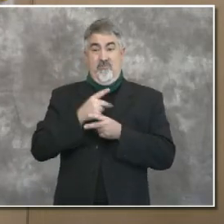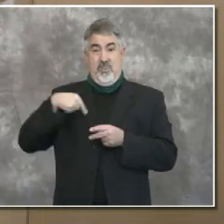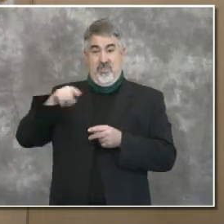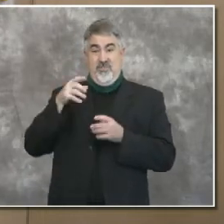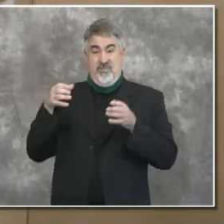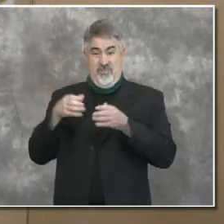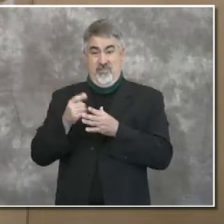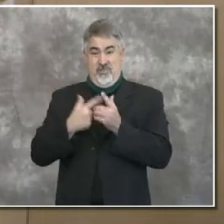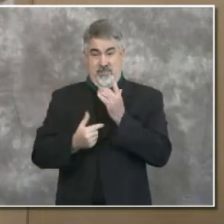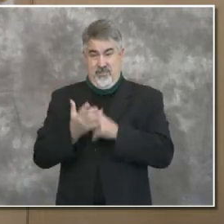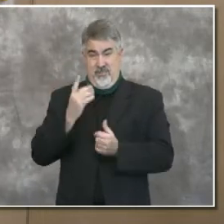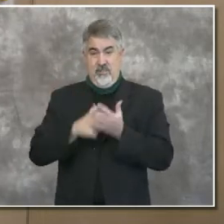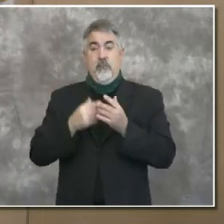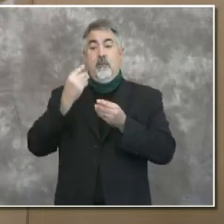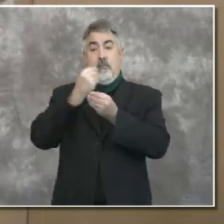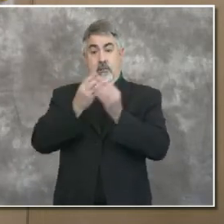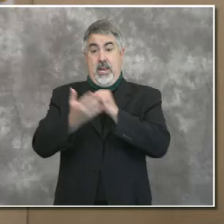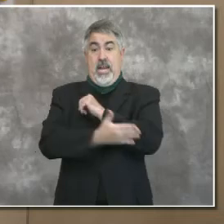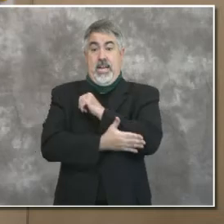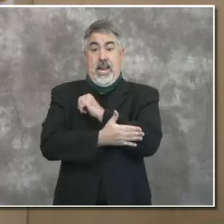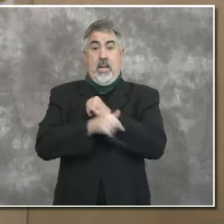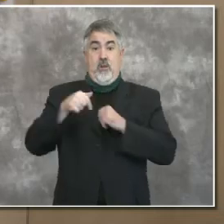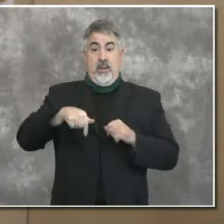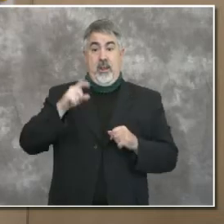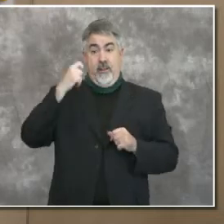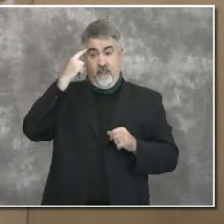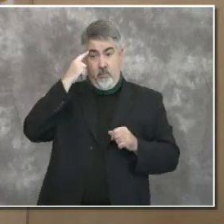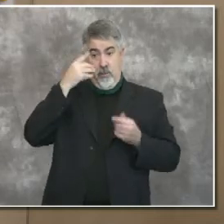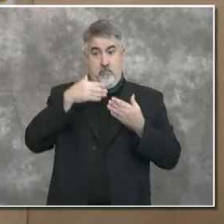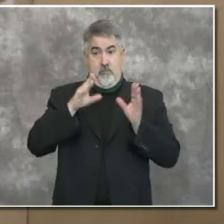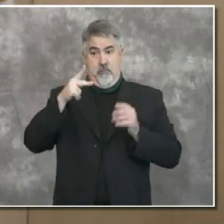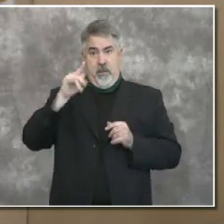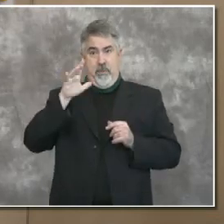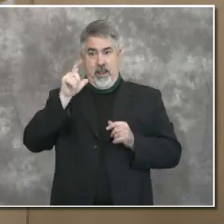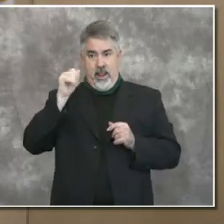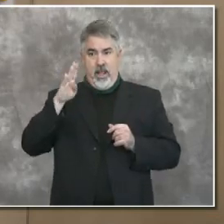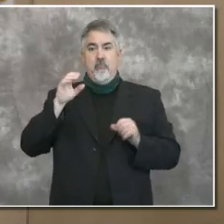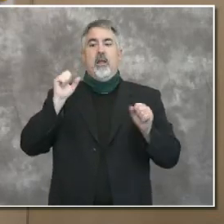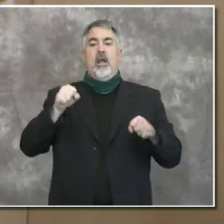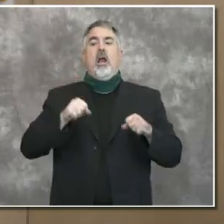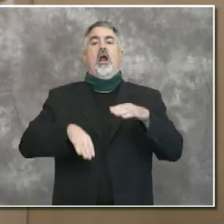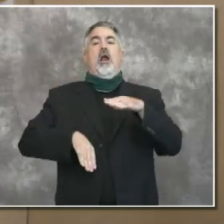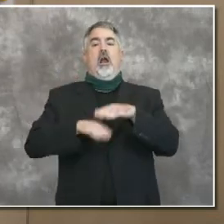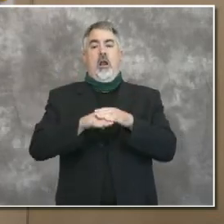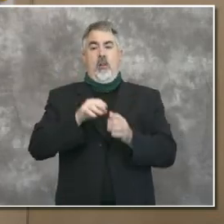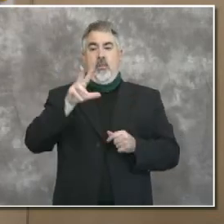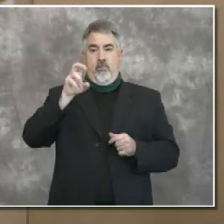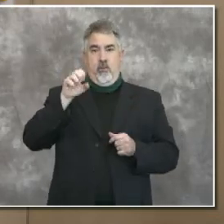county government public health laboratory had the capacity for 310, and that was utilizing the CDC